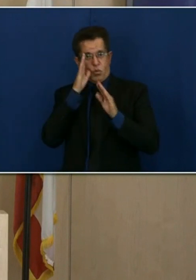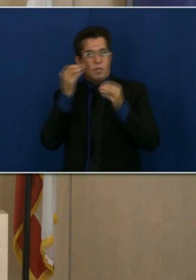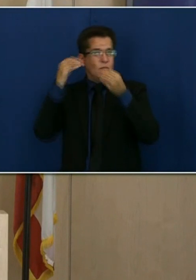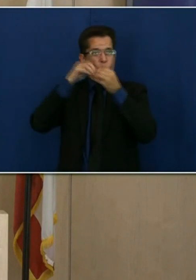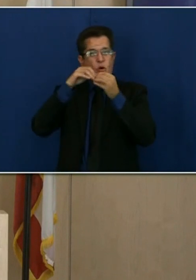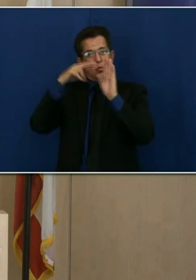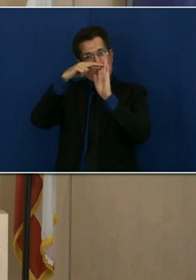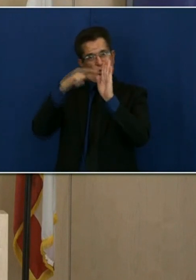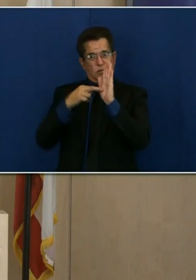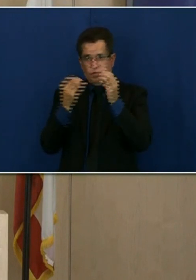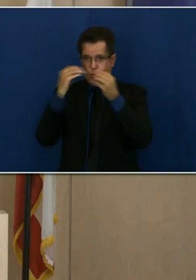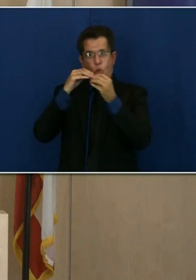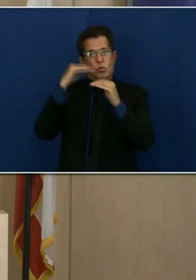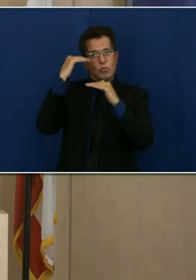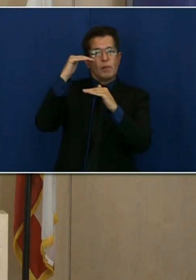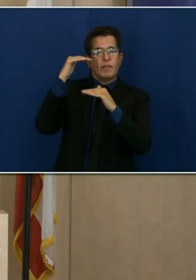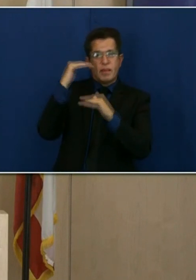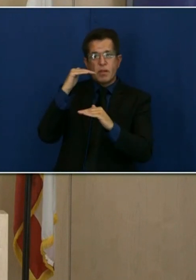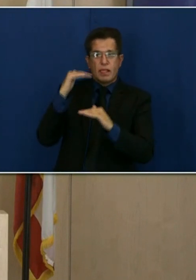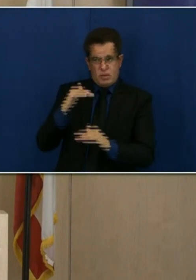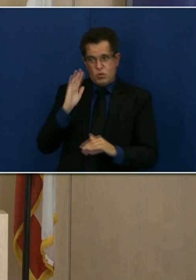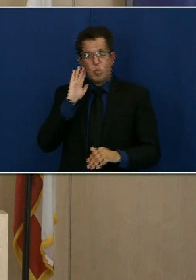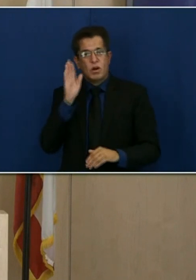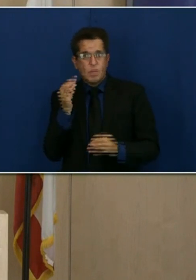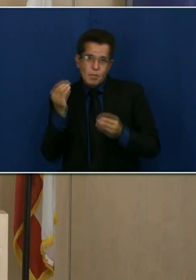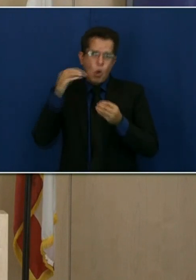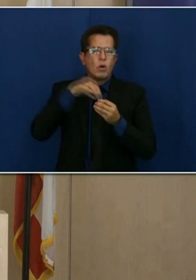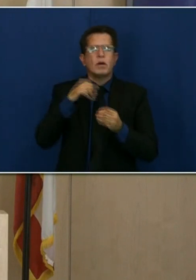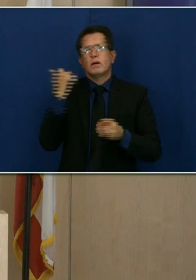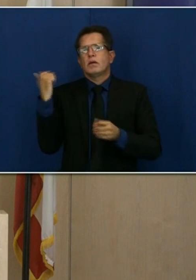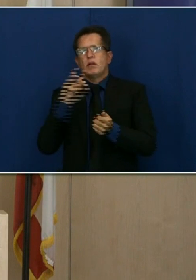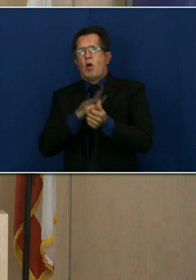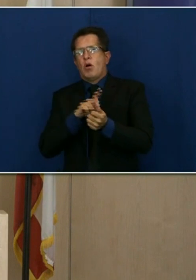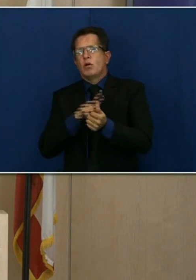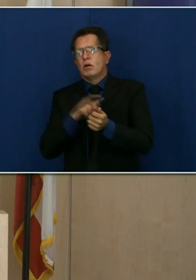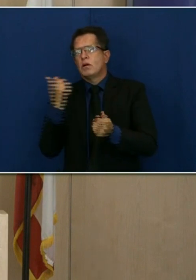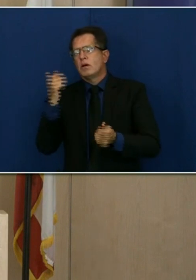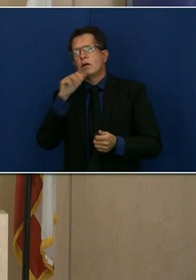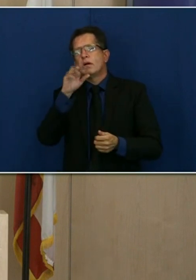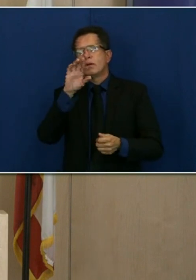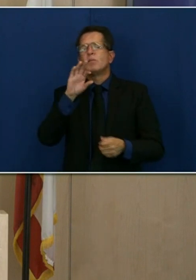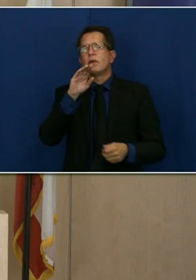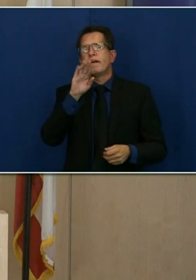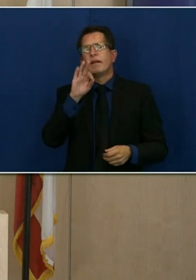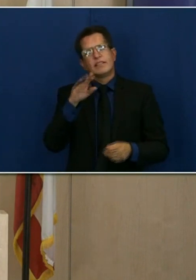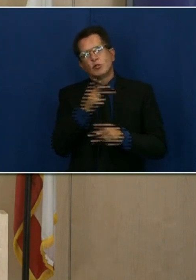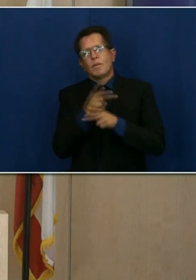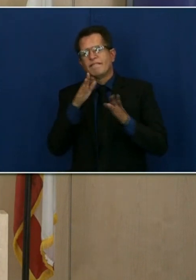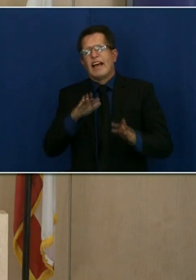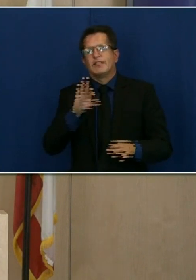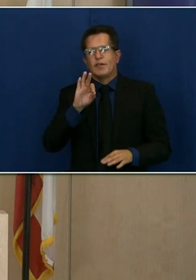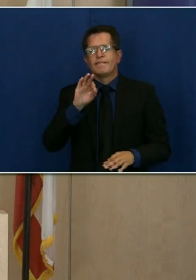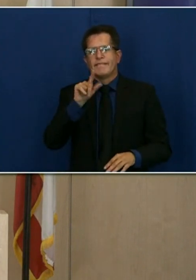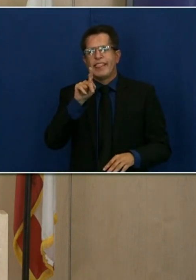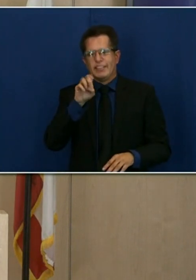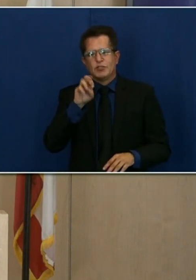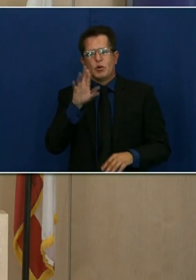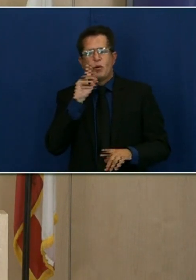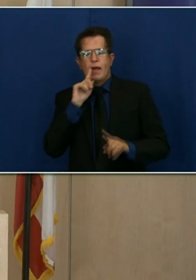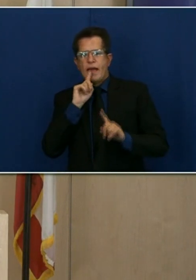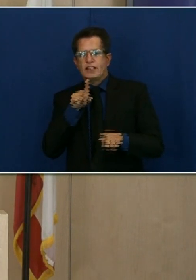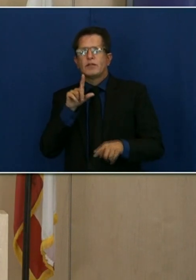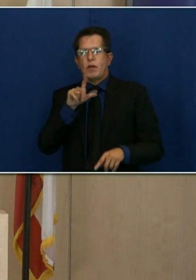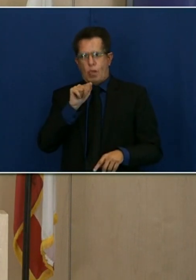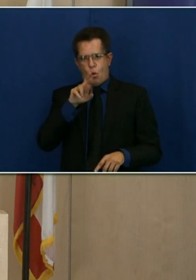enforcement? And Nathan Fletcher is going to respond to that question. This one is from Laura Acevedo with ABC 10